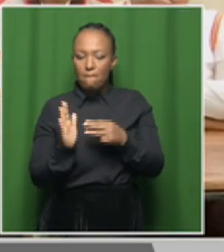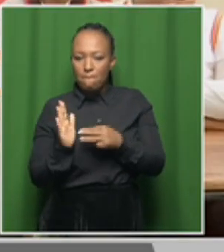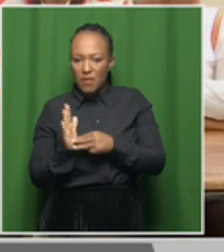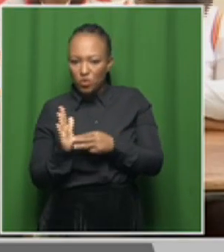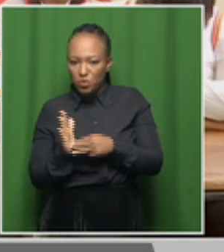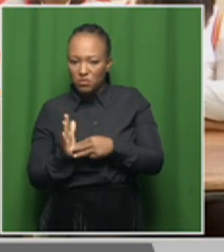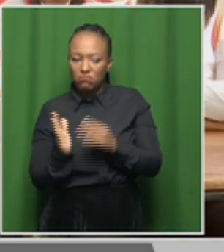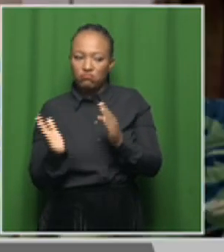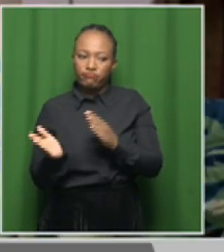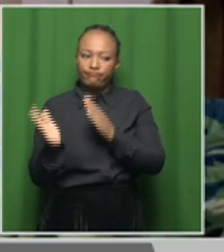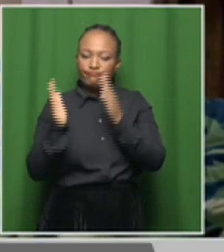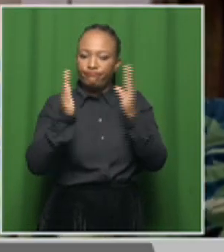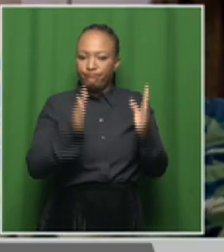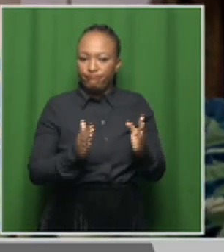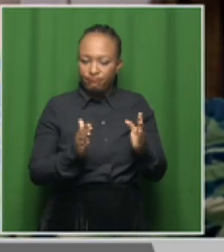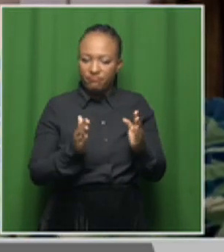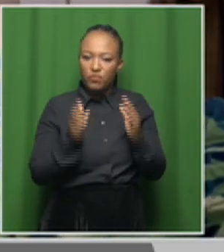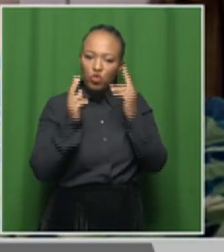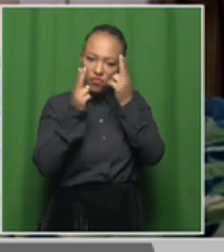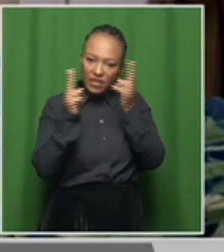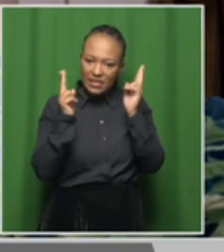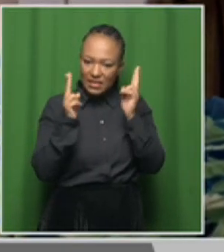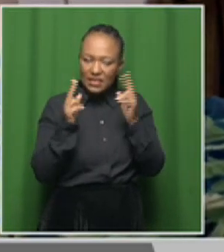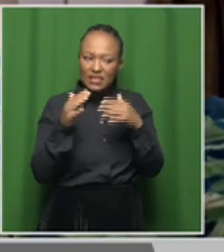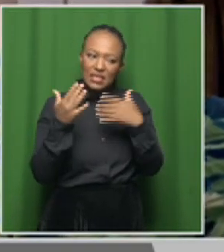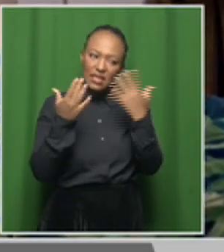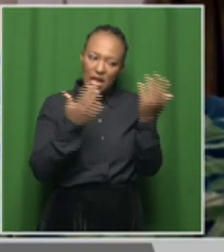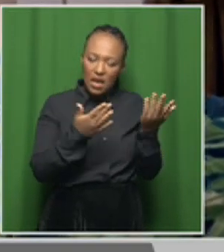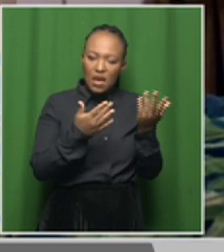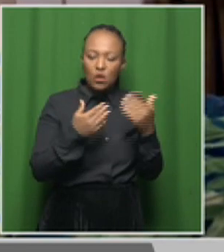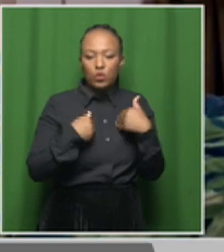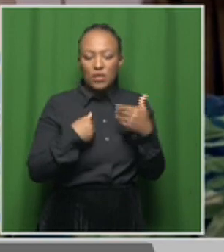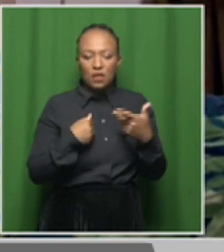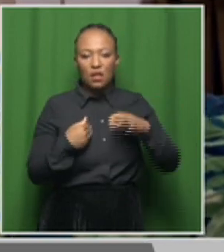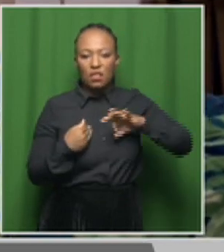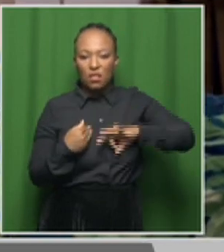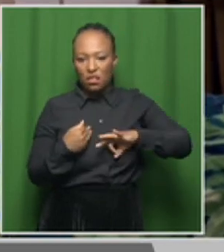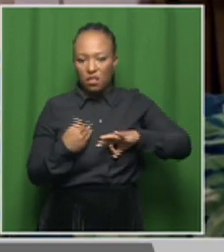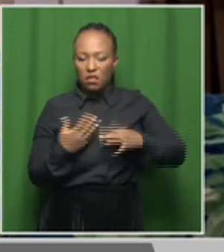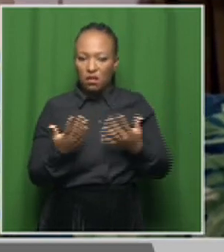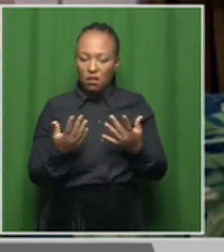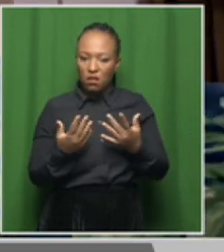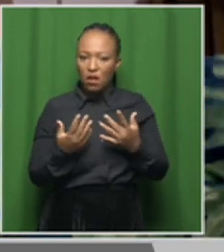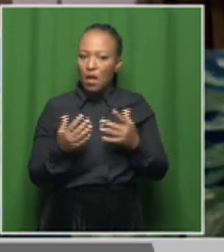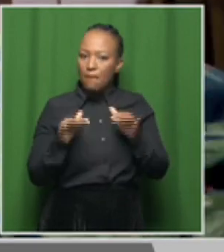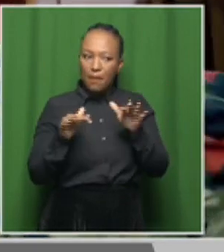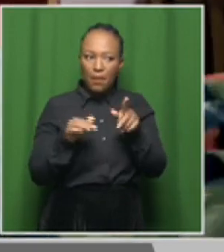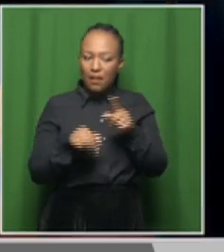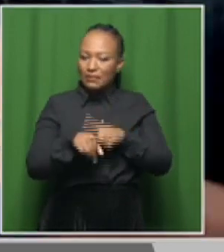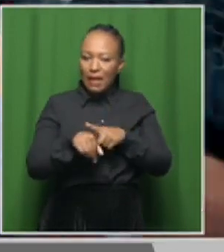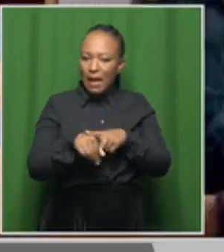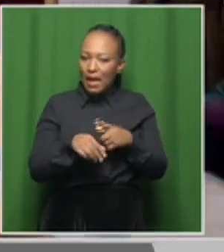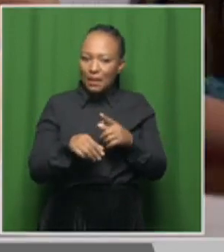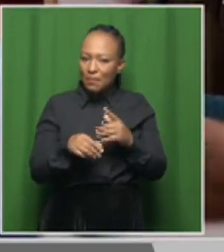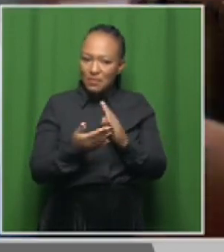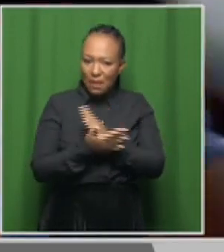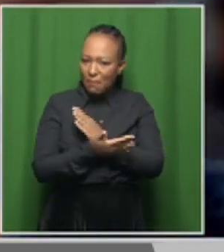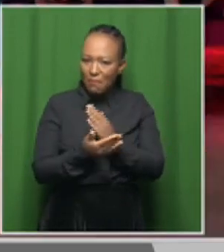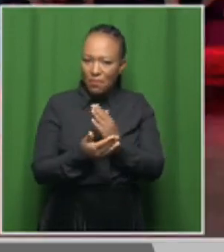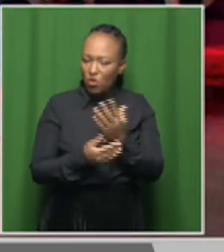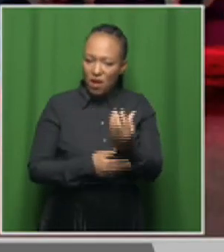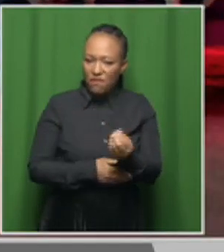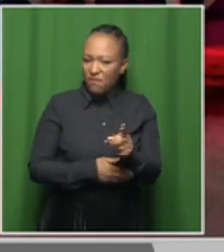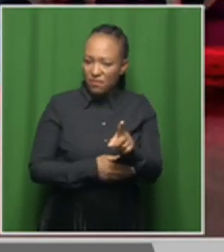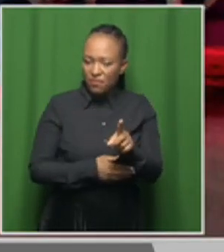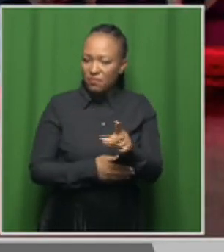and then you to actually starting a career and start earning. For a lot of people, they don't have the luxury of that time. So with the